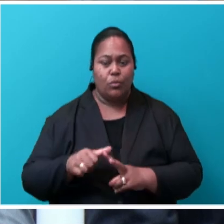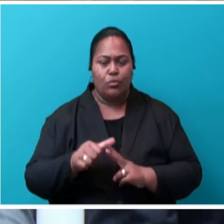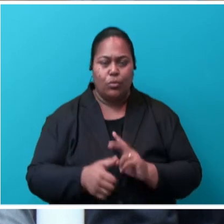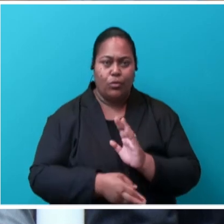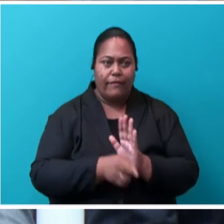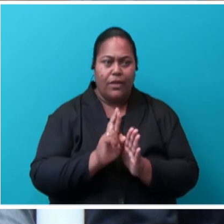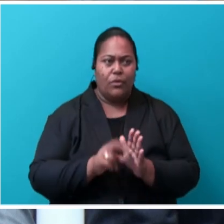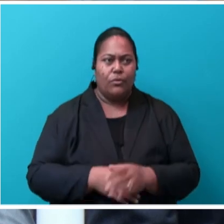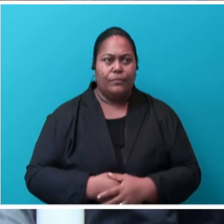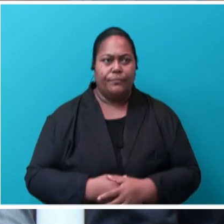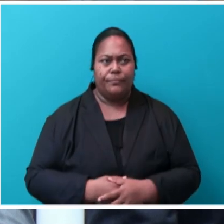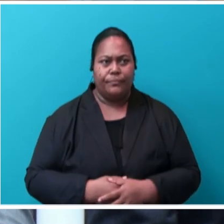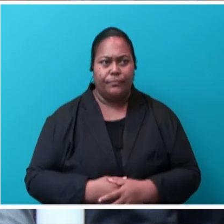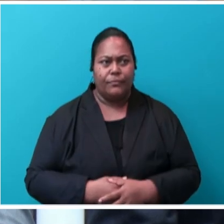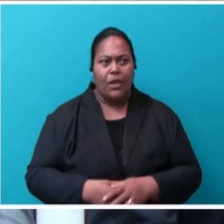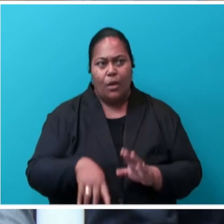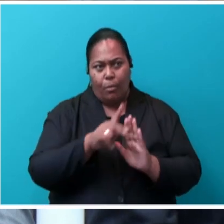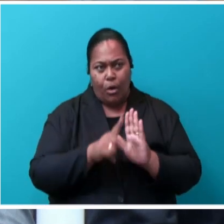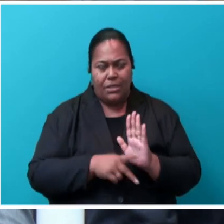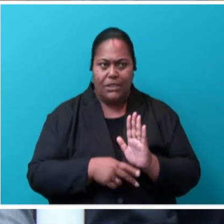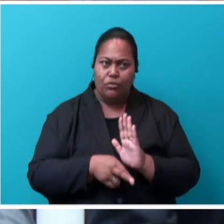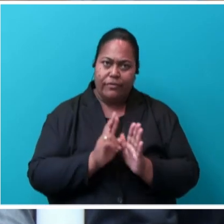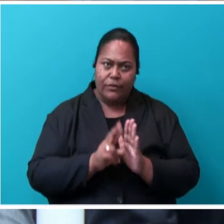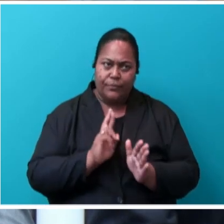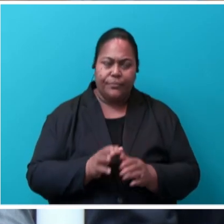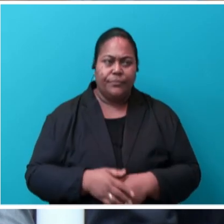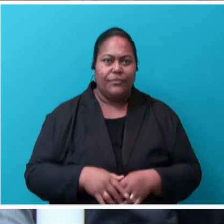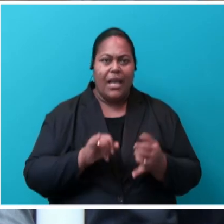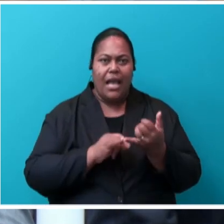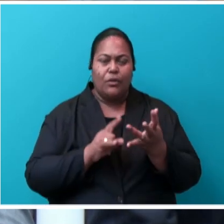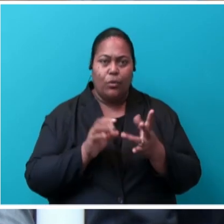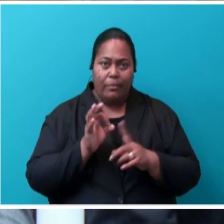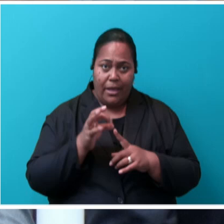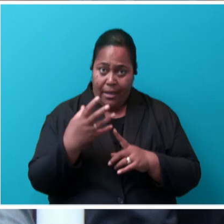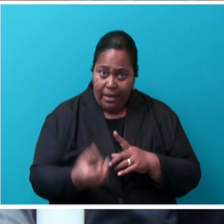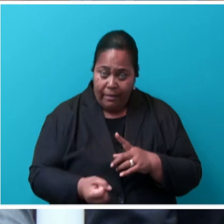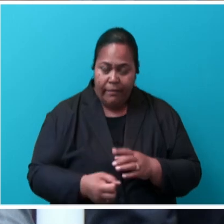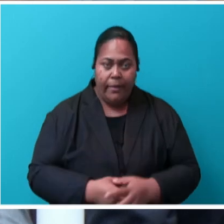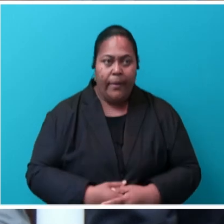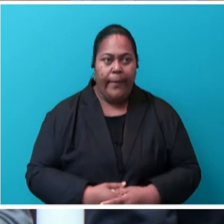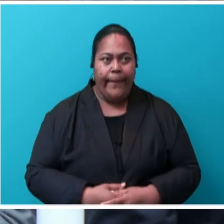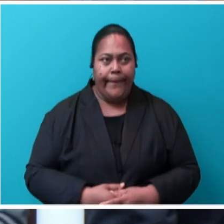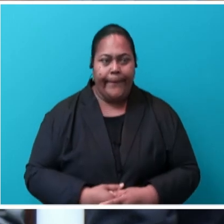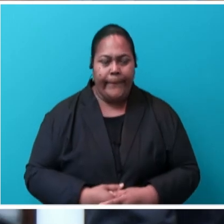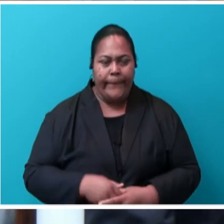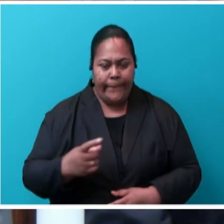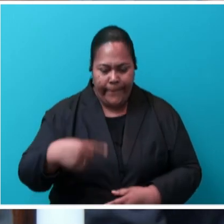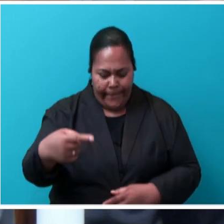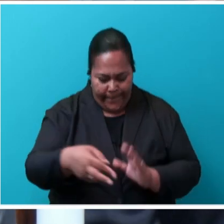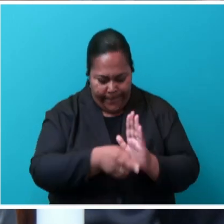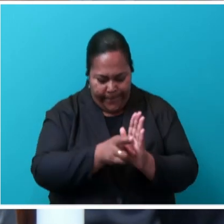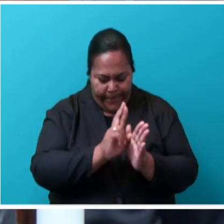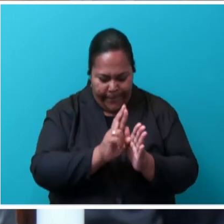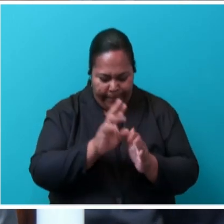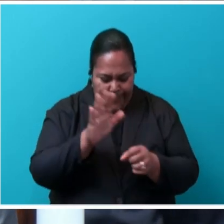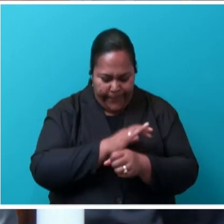reviewed some of the policies and SOPs that are in place, and will continue to review that to ensure